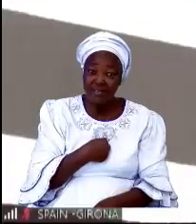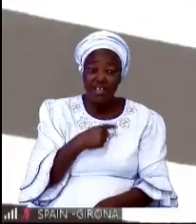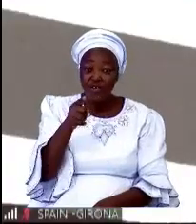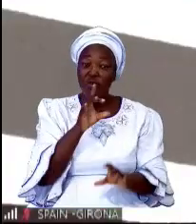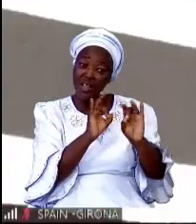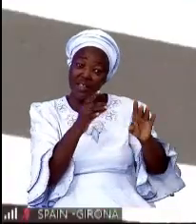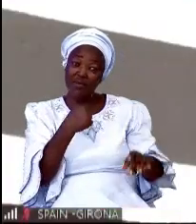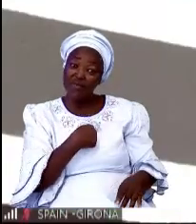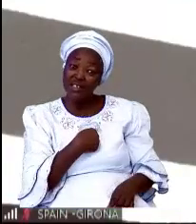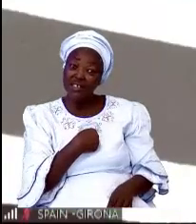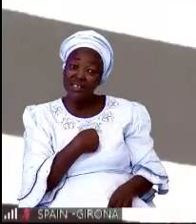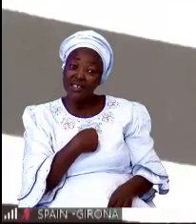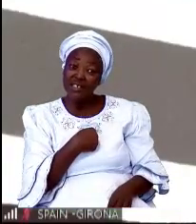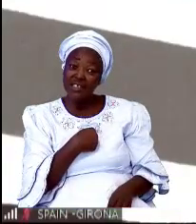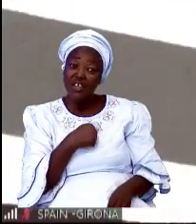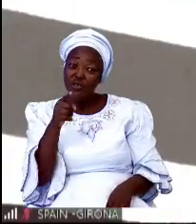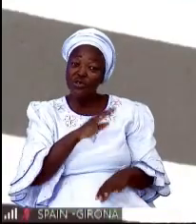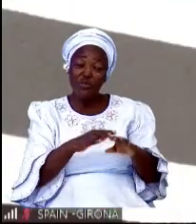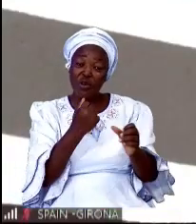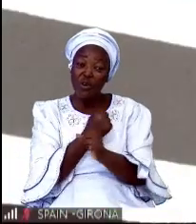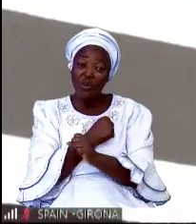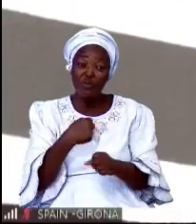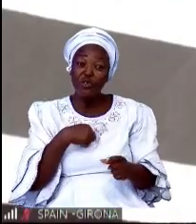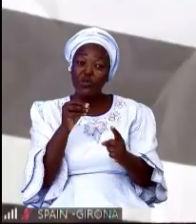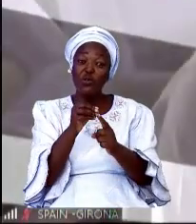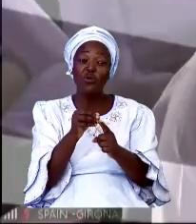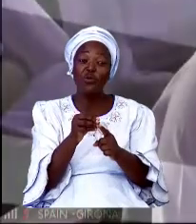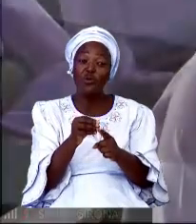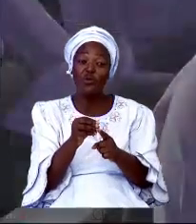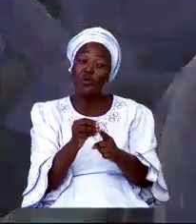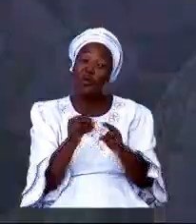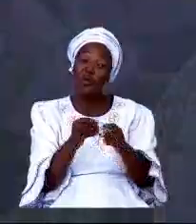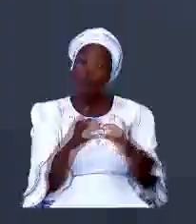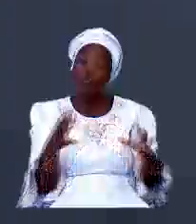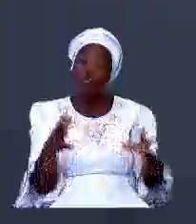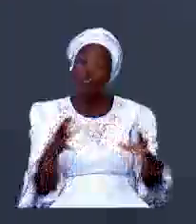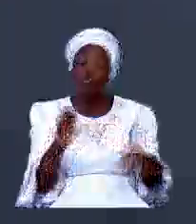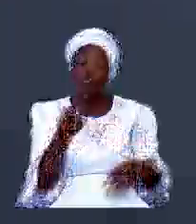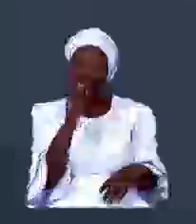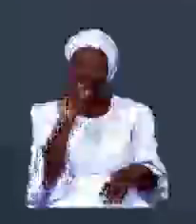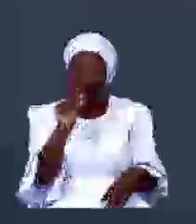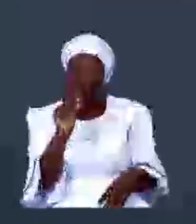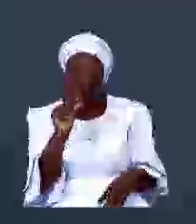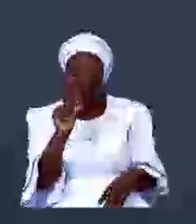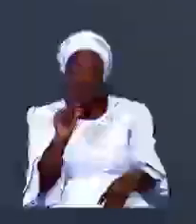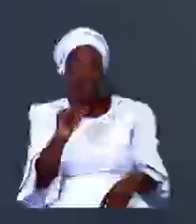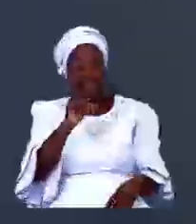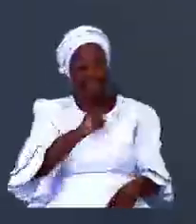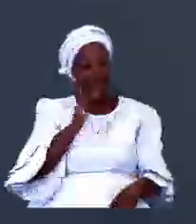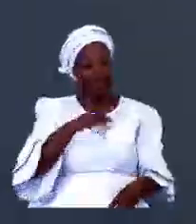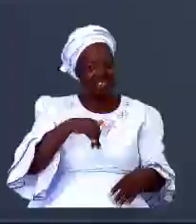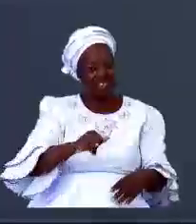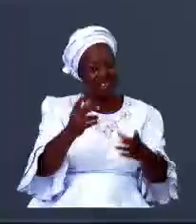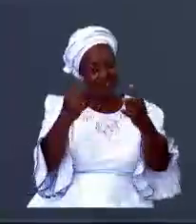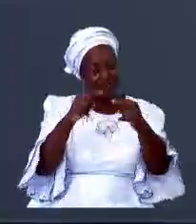anybody. You love me. You don't love me too much, only a little. I will still